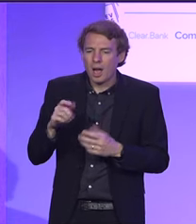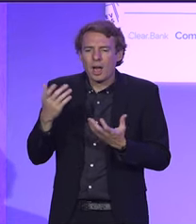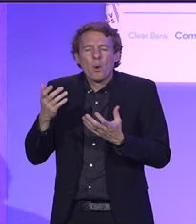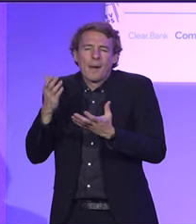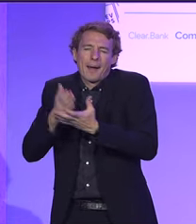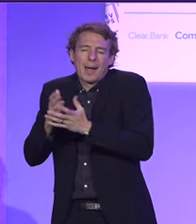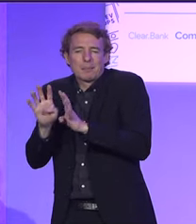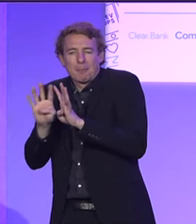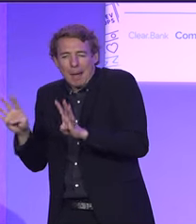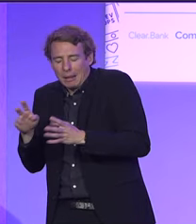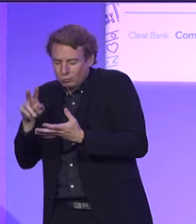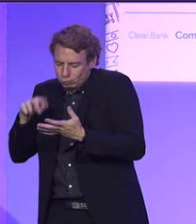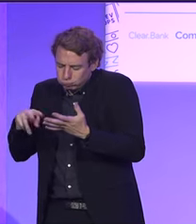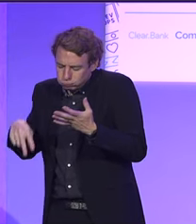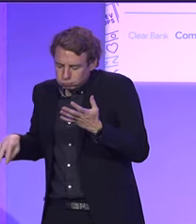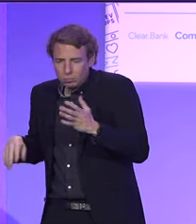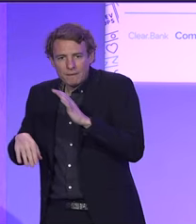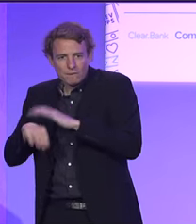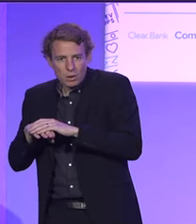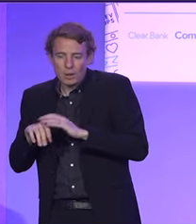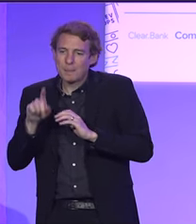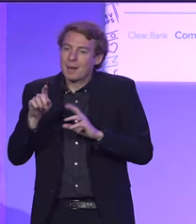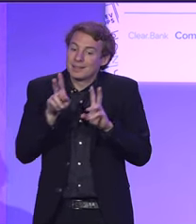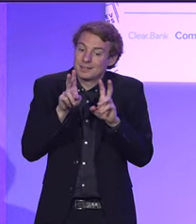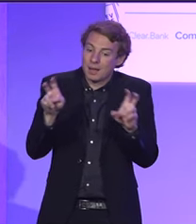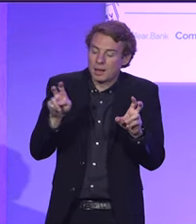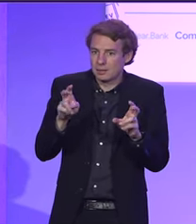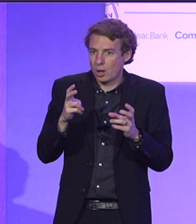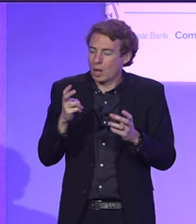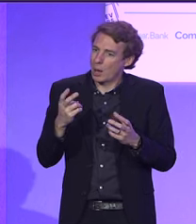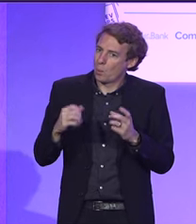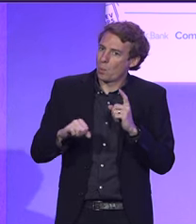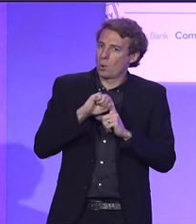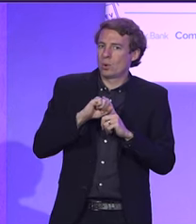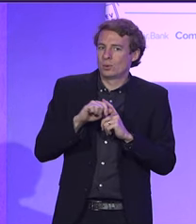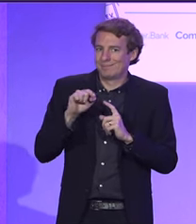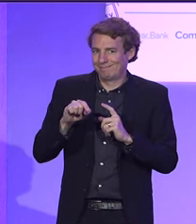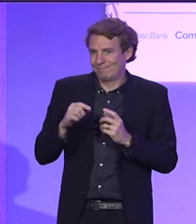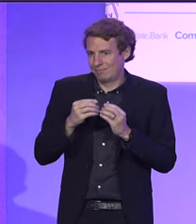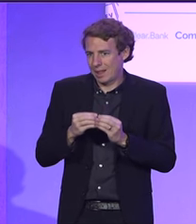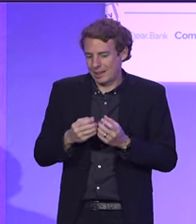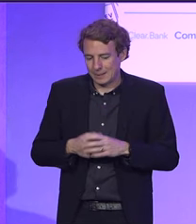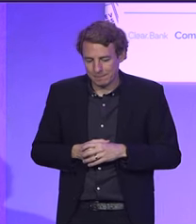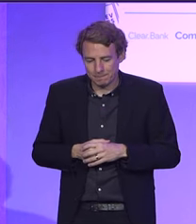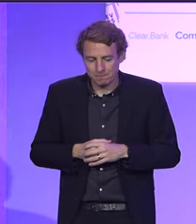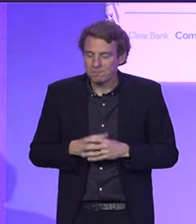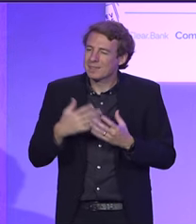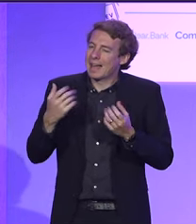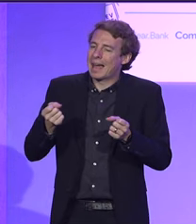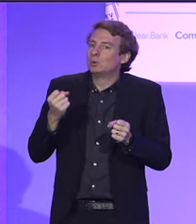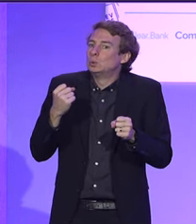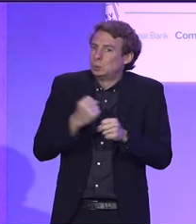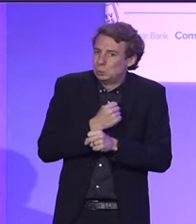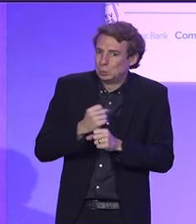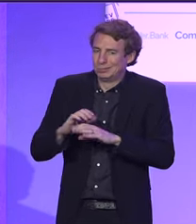take you a long way to potentially get to the top of that pile. But there's a few do's and don'ts. So in terms, obviously, a catchy title